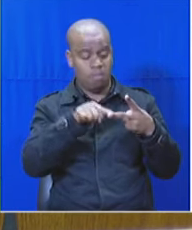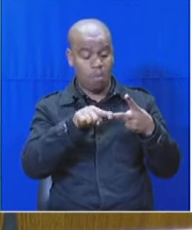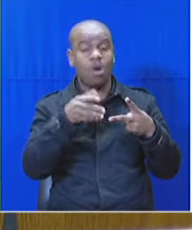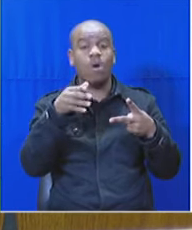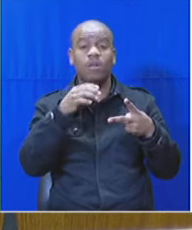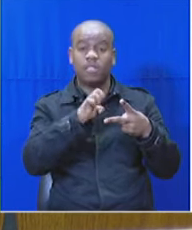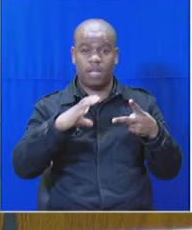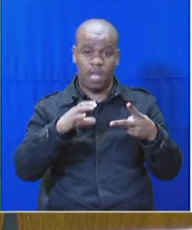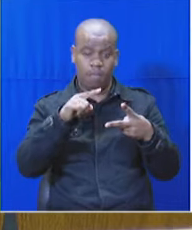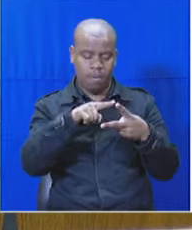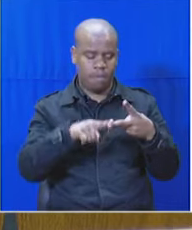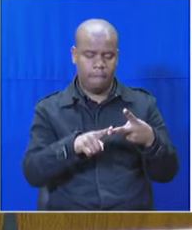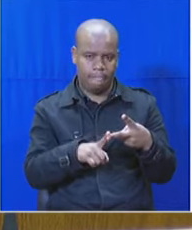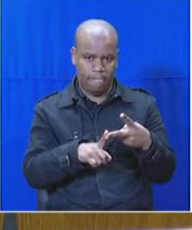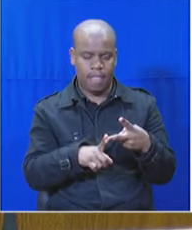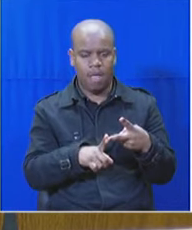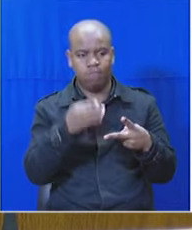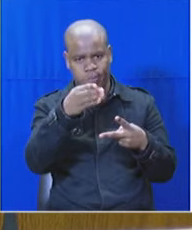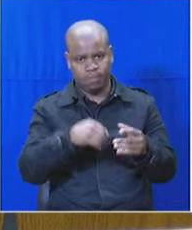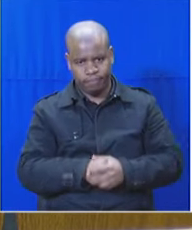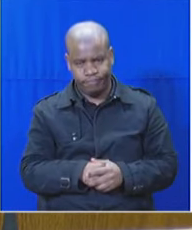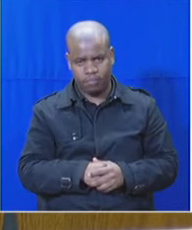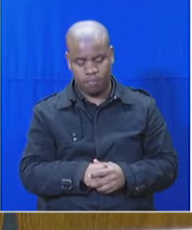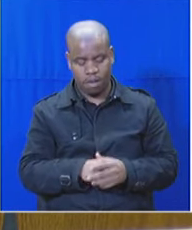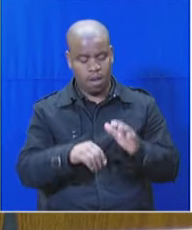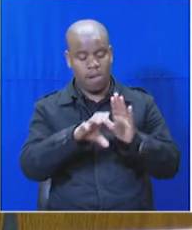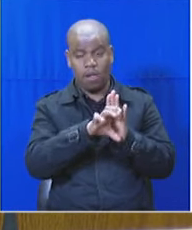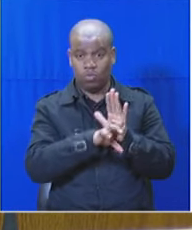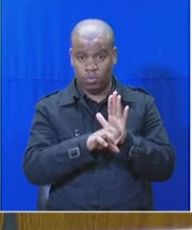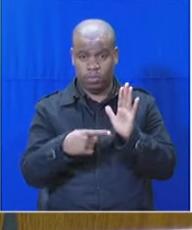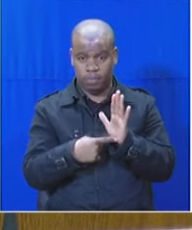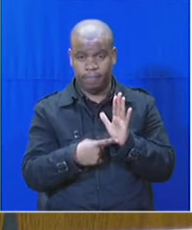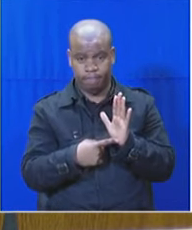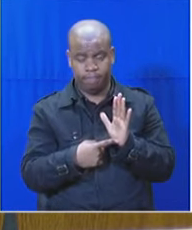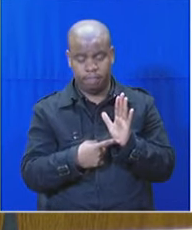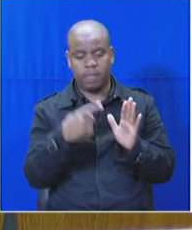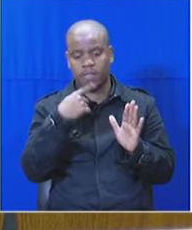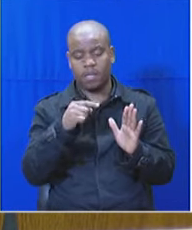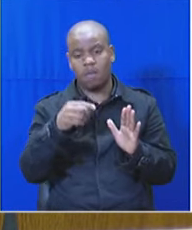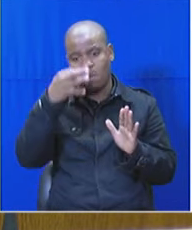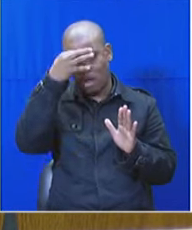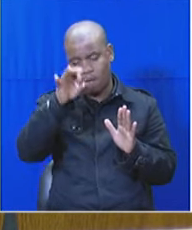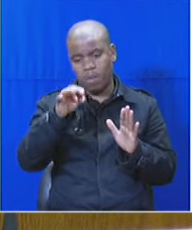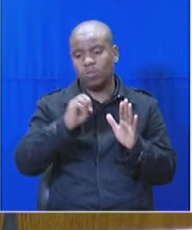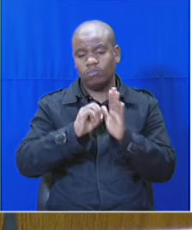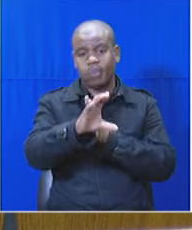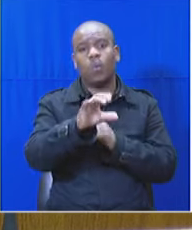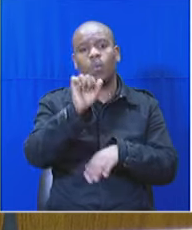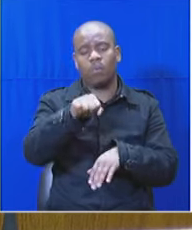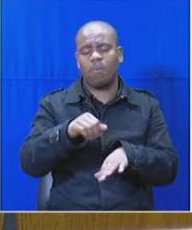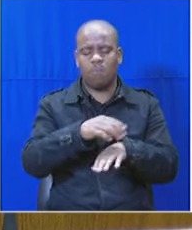Now, Section 25 of the Constitution, true to the letter and spirit of the Freedom Charter, empowers the state to intervene directly where it deems